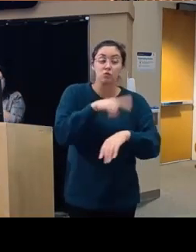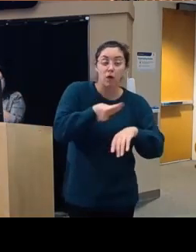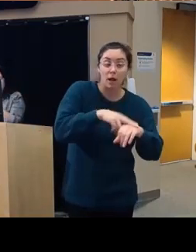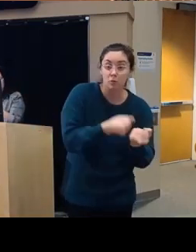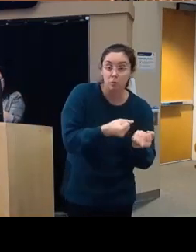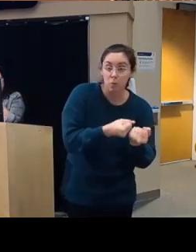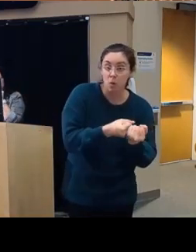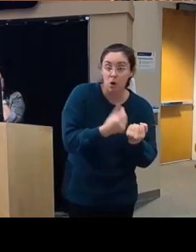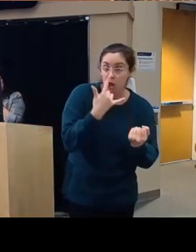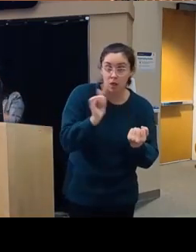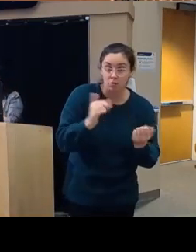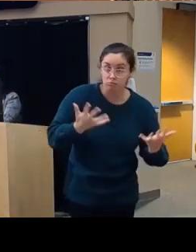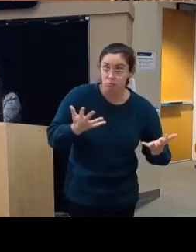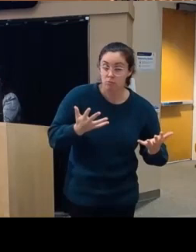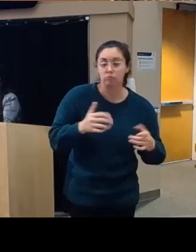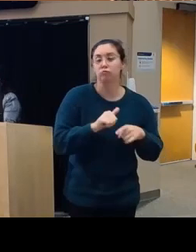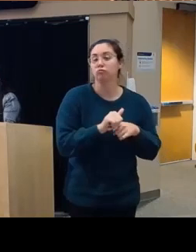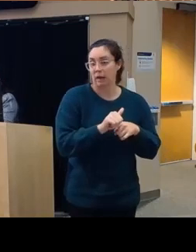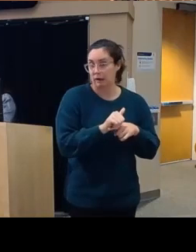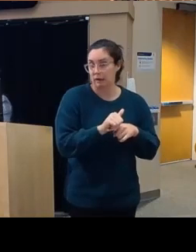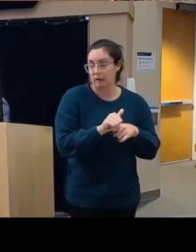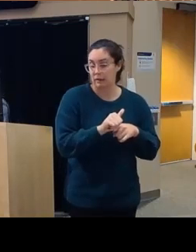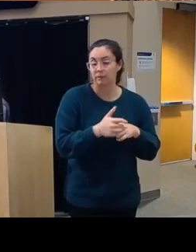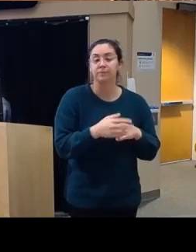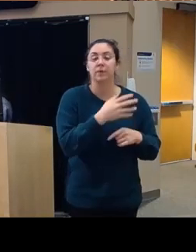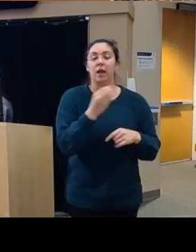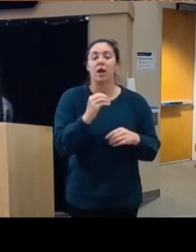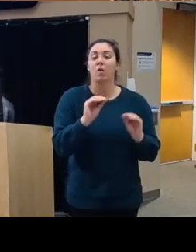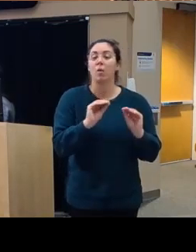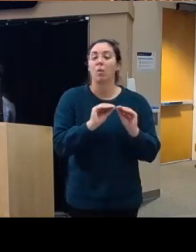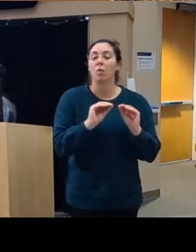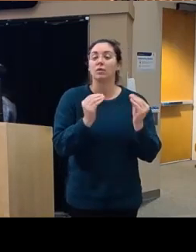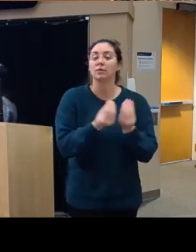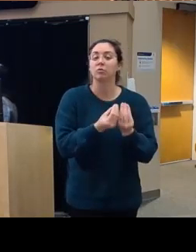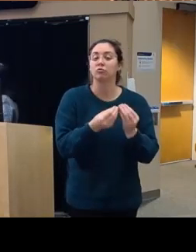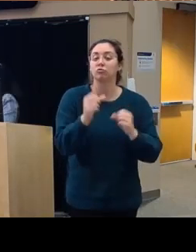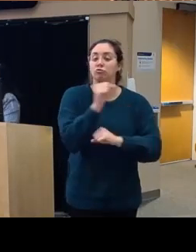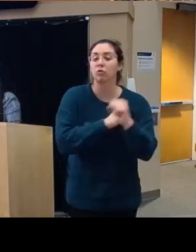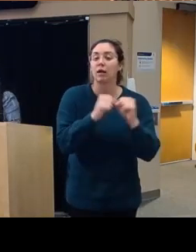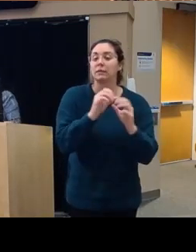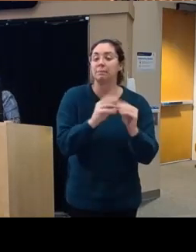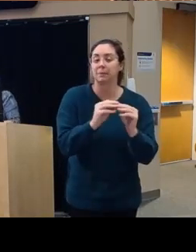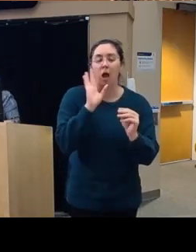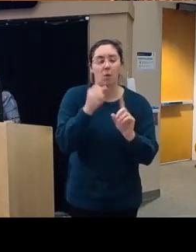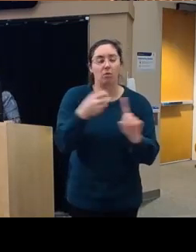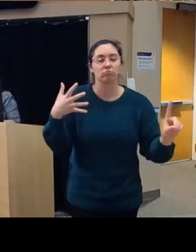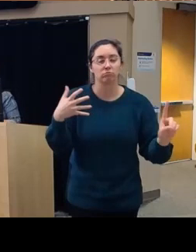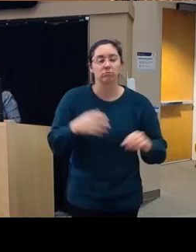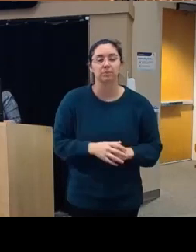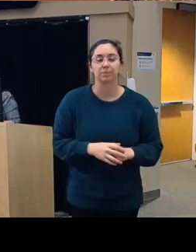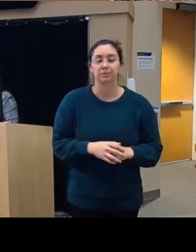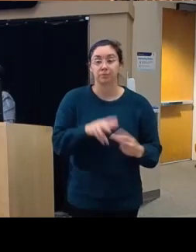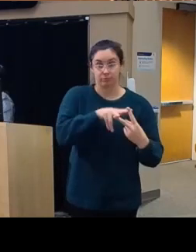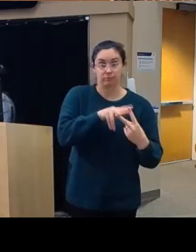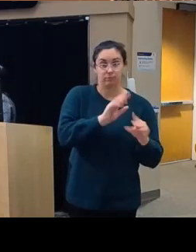supports, which were training, and then these things called organizational strategy meetings, which I'll explain in a minute. Either